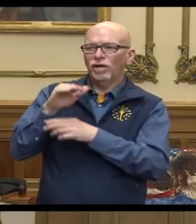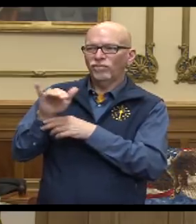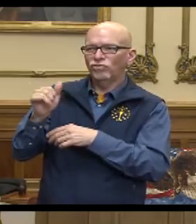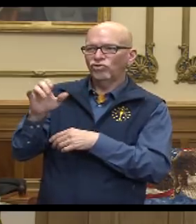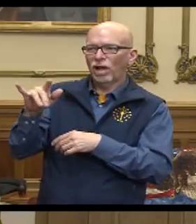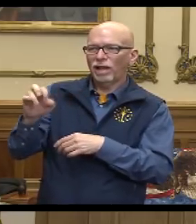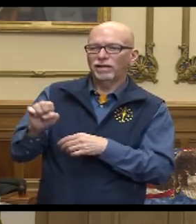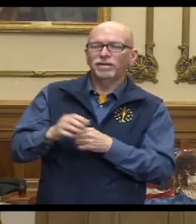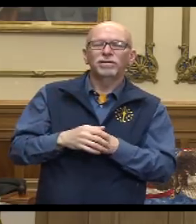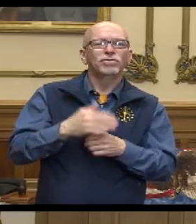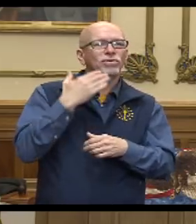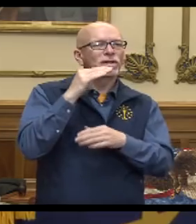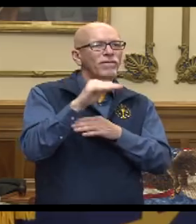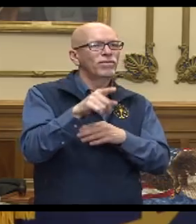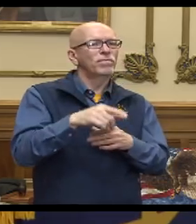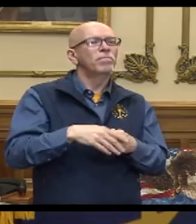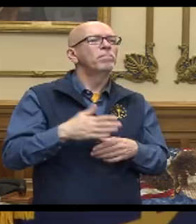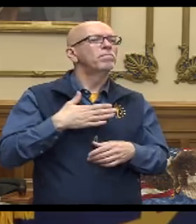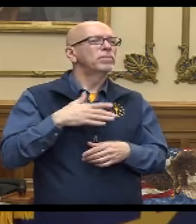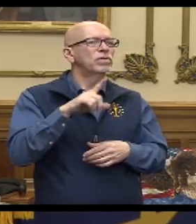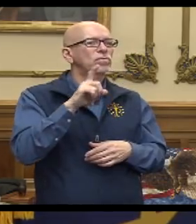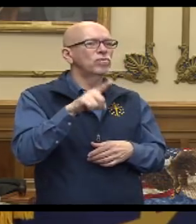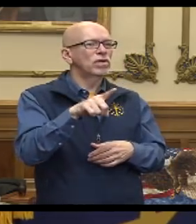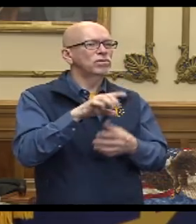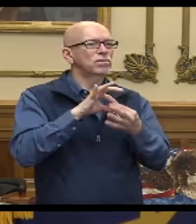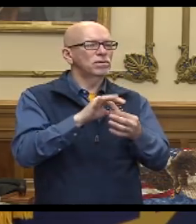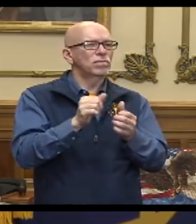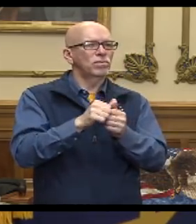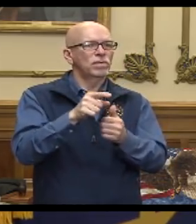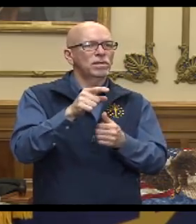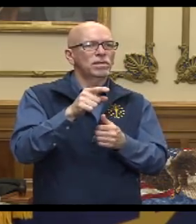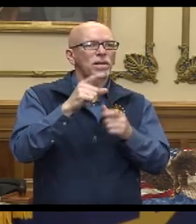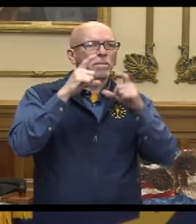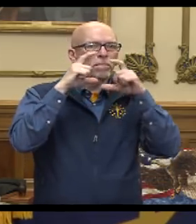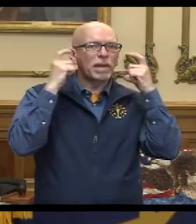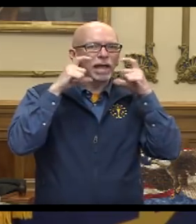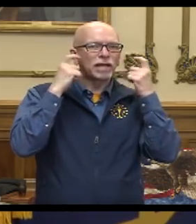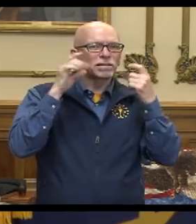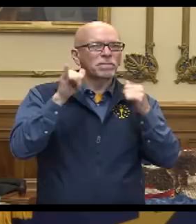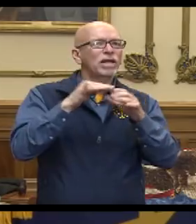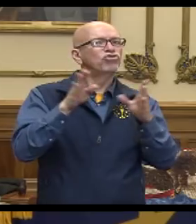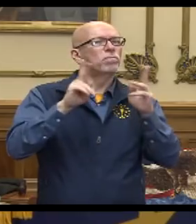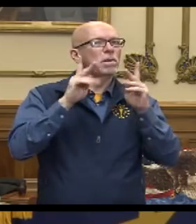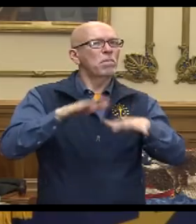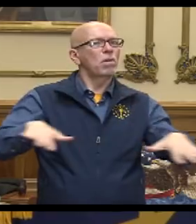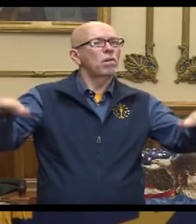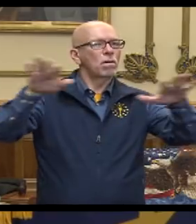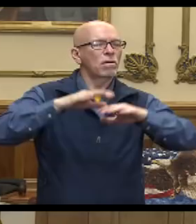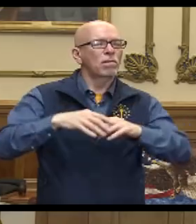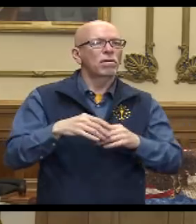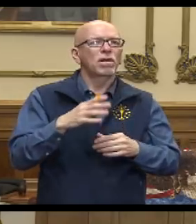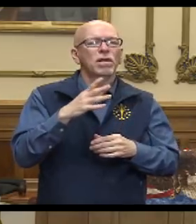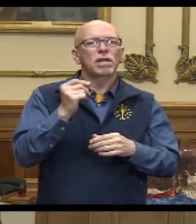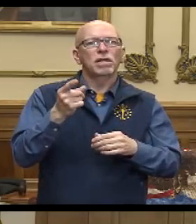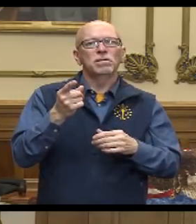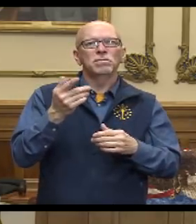Good afternoon. So my questions are related to mask wearing by the general public, and these probably would be best for Dr.